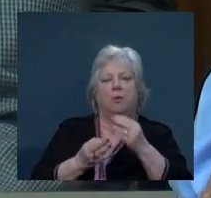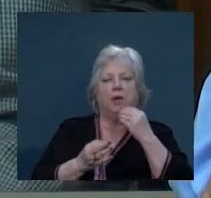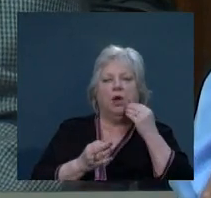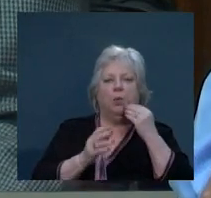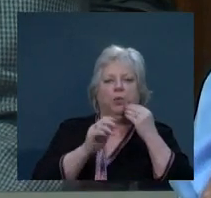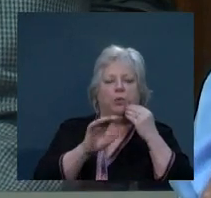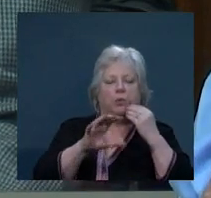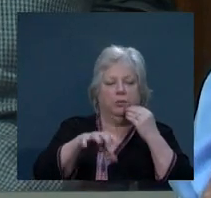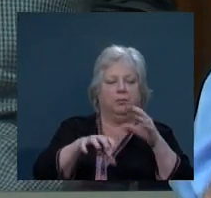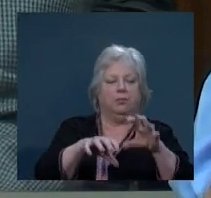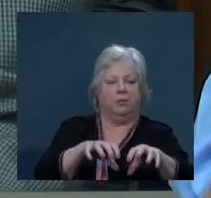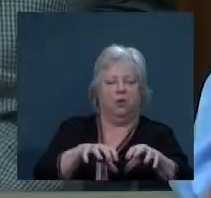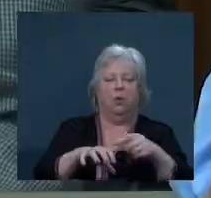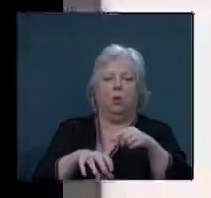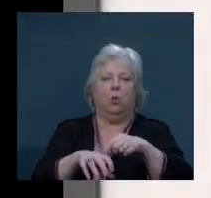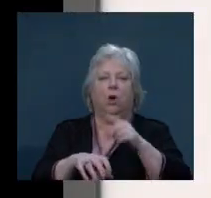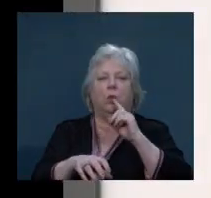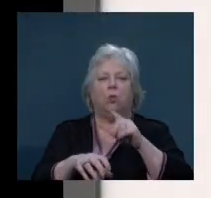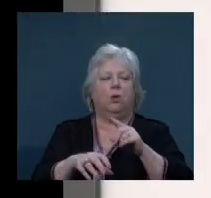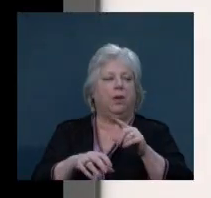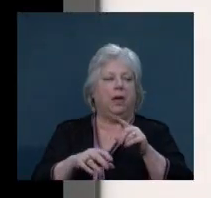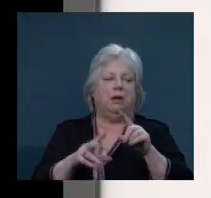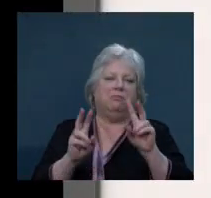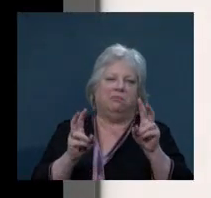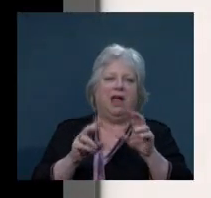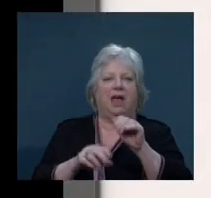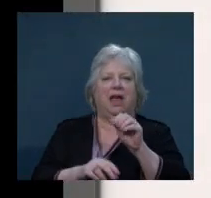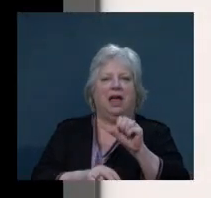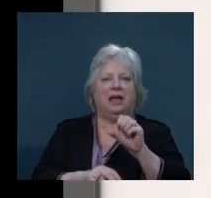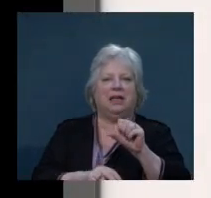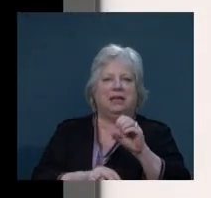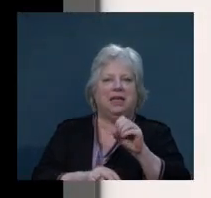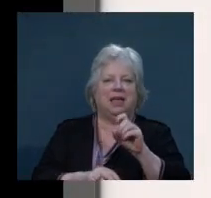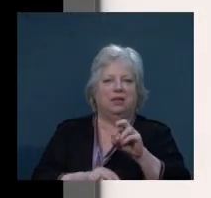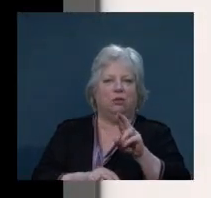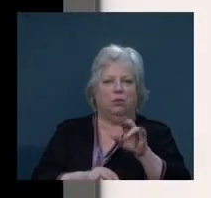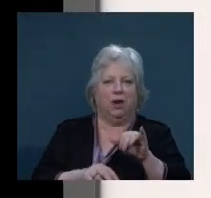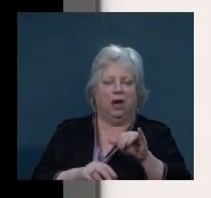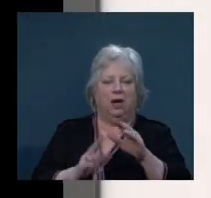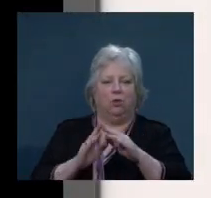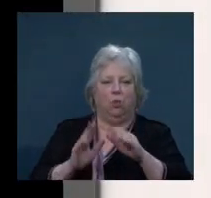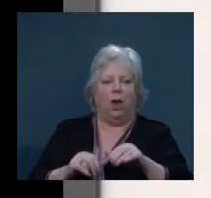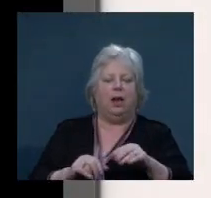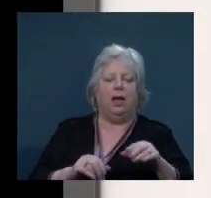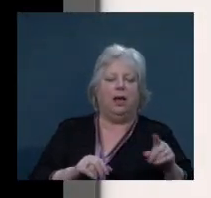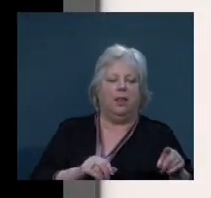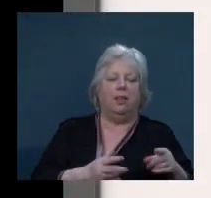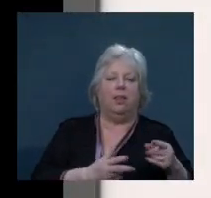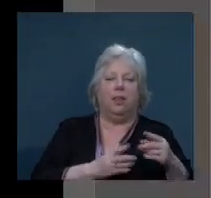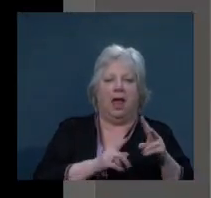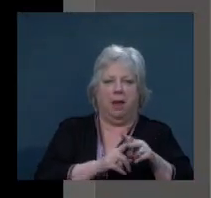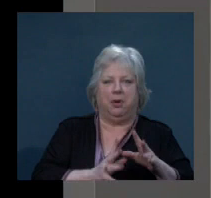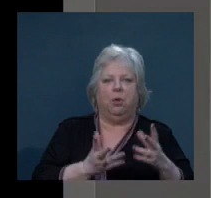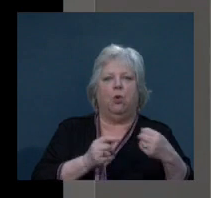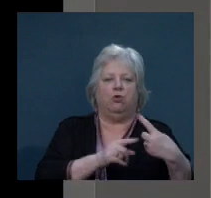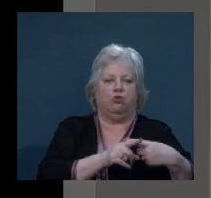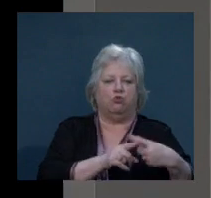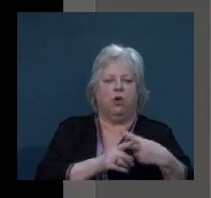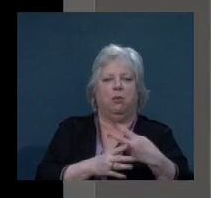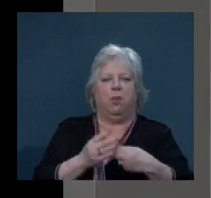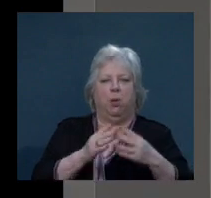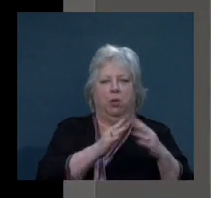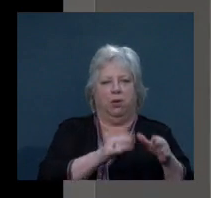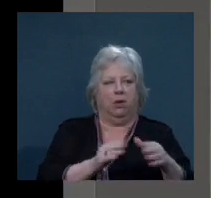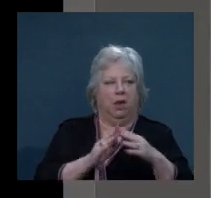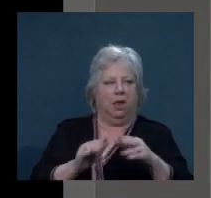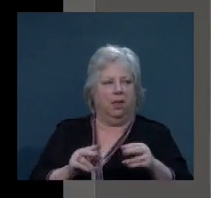on the property, one which will serve as an accessory dwelling. The property owner proposes to rent both residences. The northernmost residence